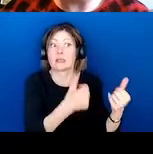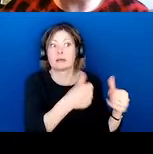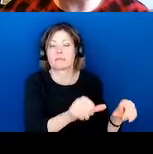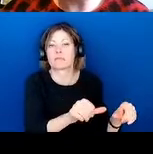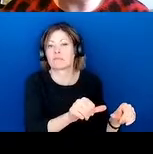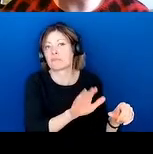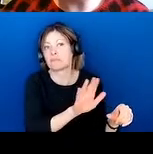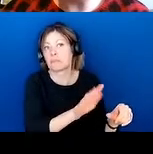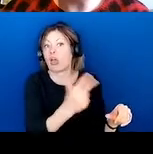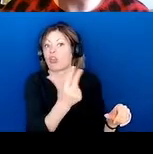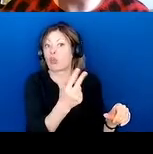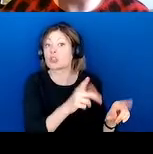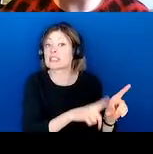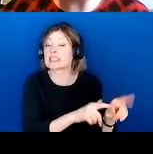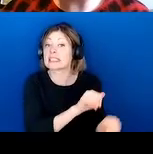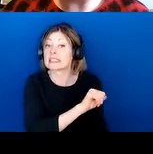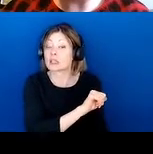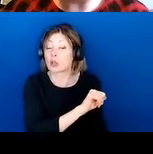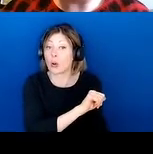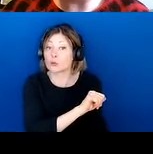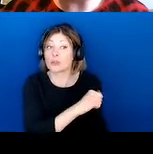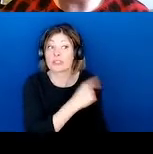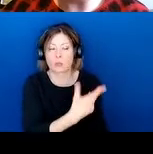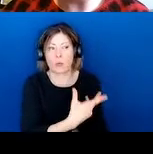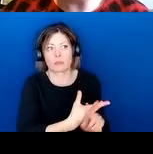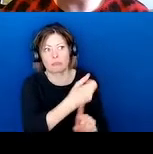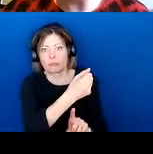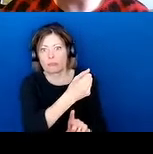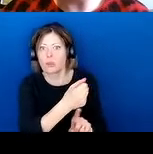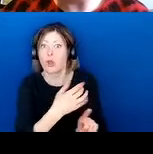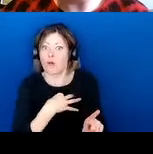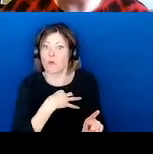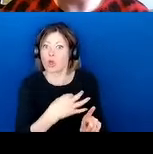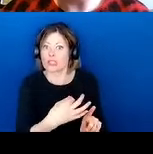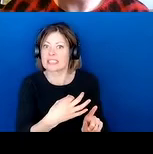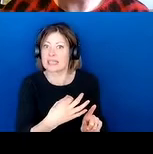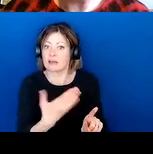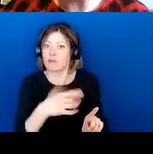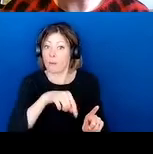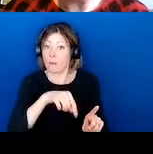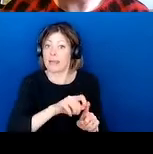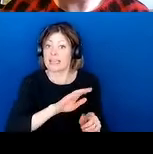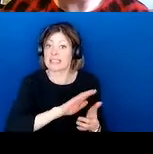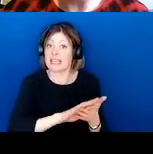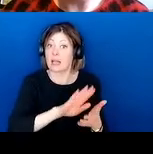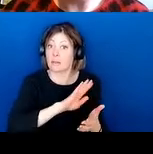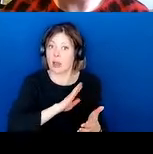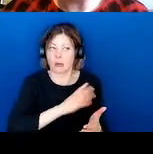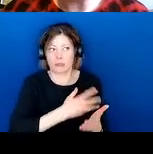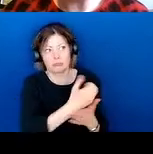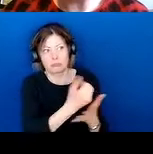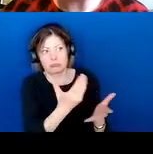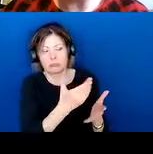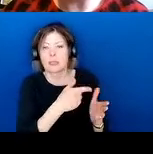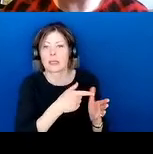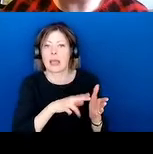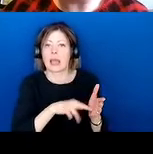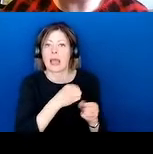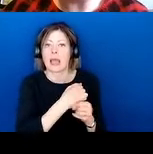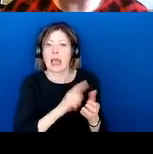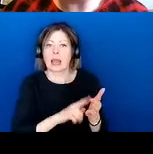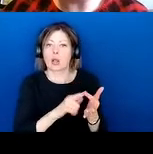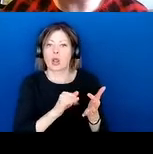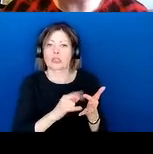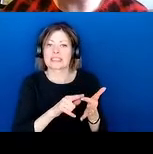about 13 years ago, being rediscovered by one of our volunteers at Anglesey Abbey, a National Trust property